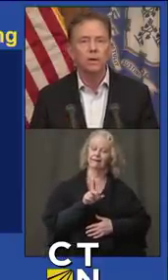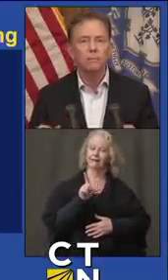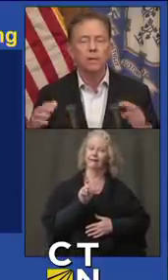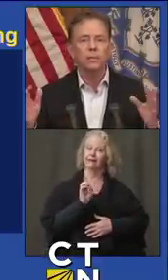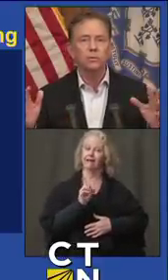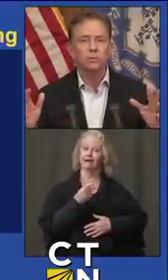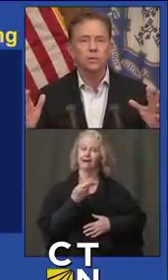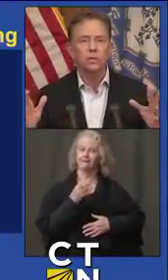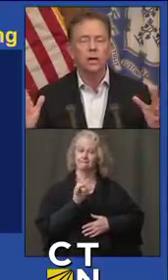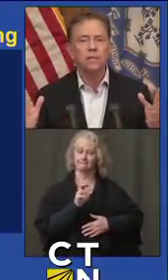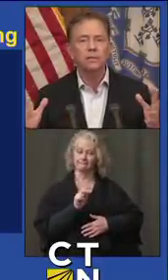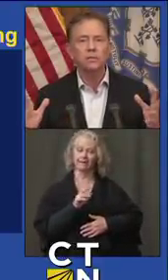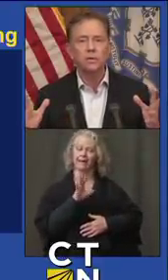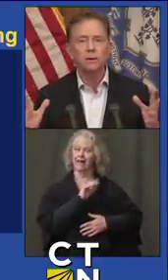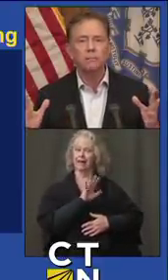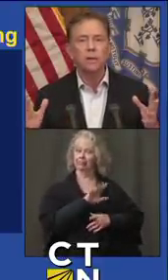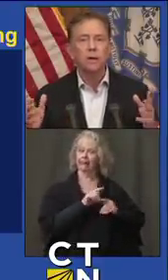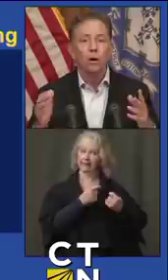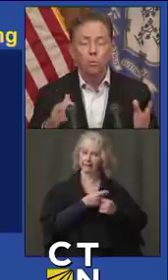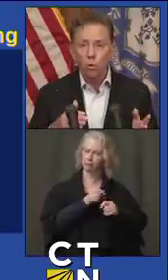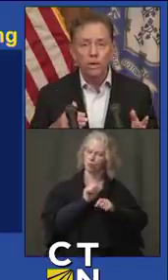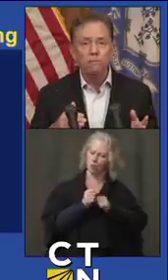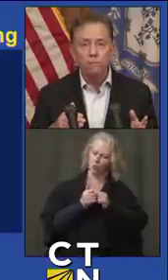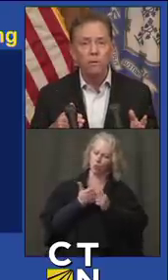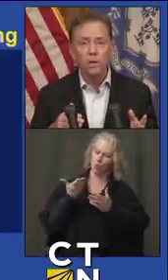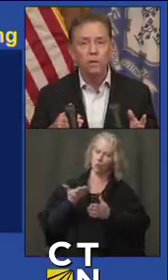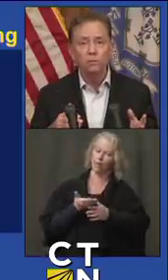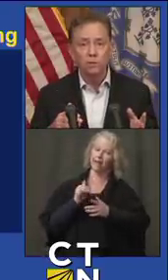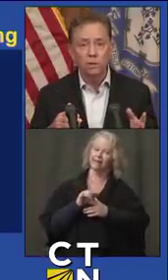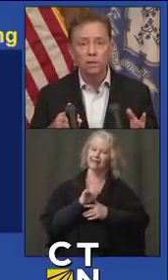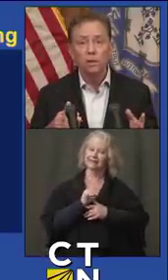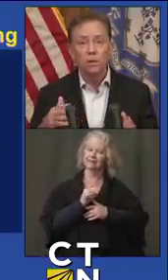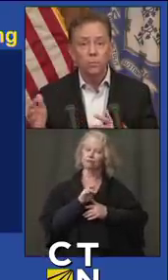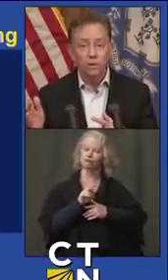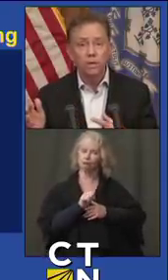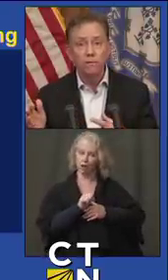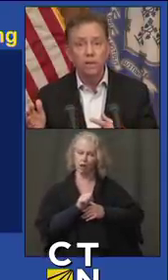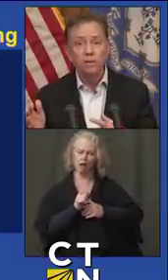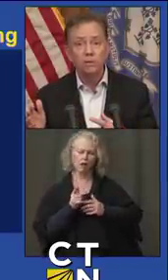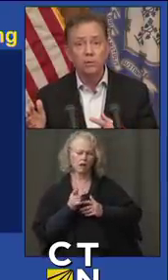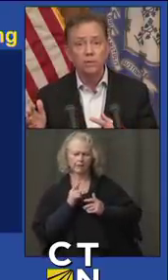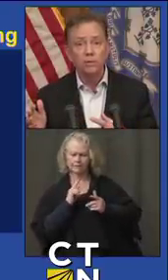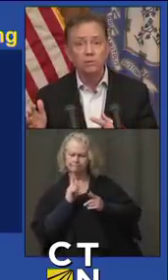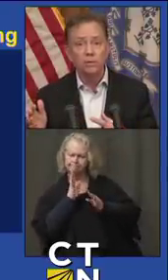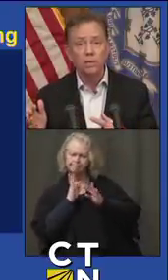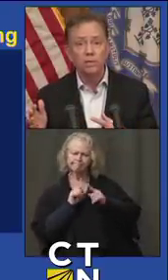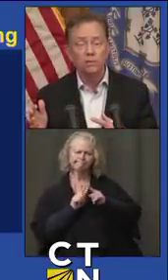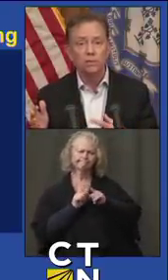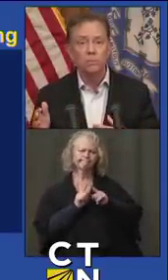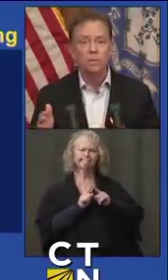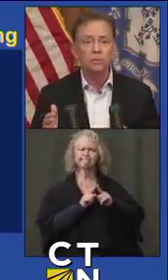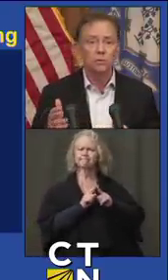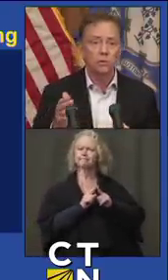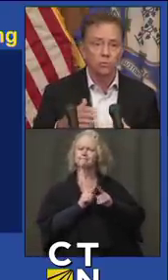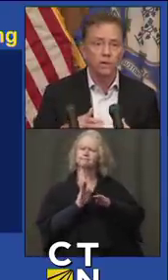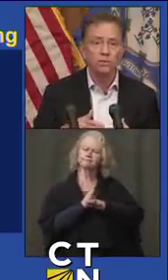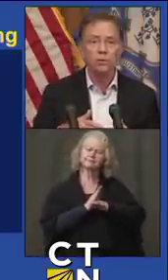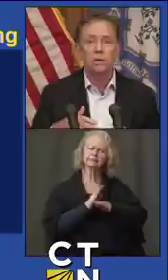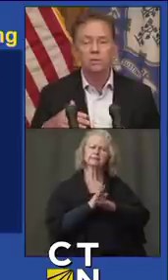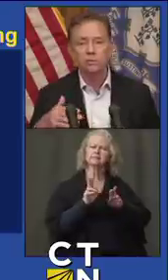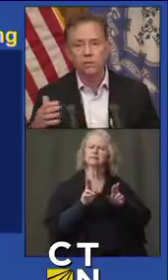under Indra's guidance, are working very closely with different industry associations to make sure